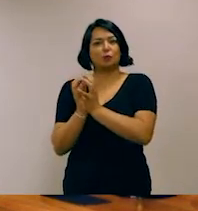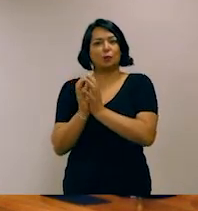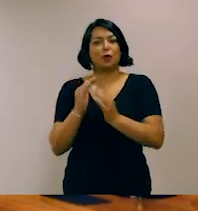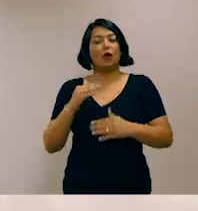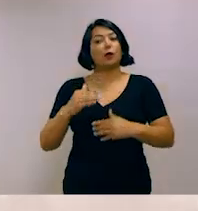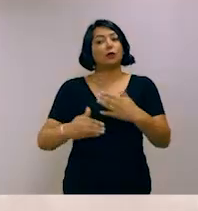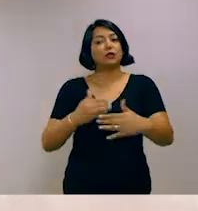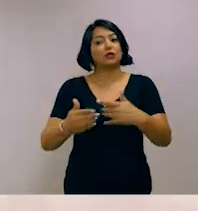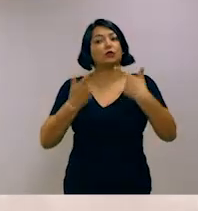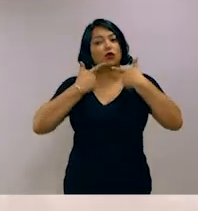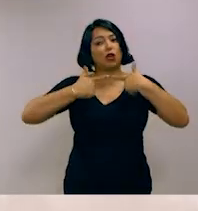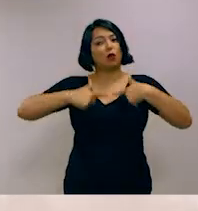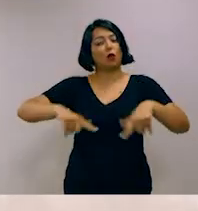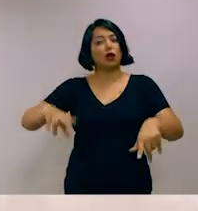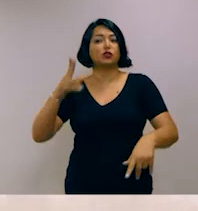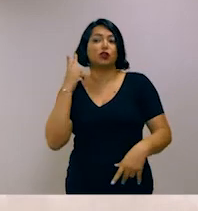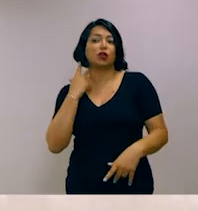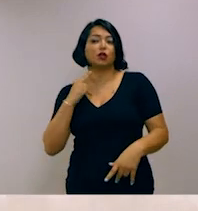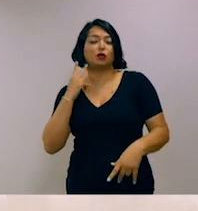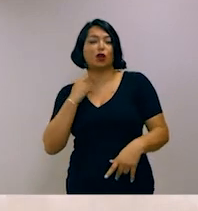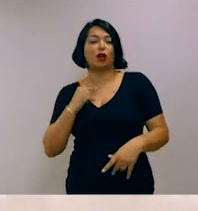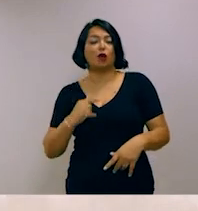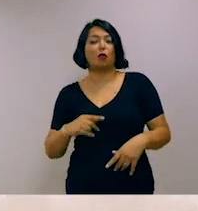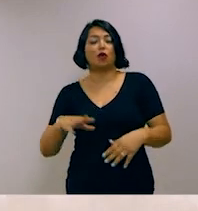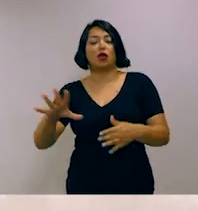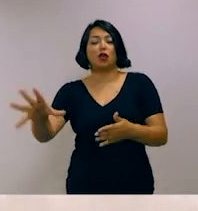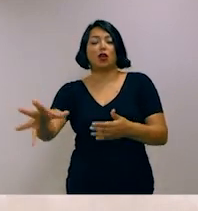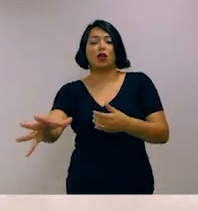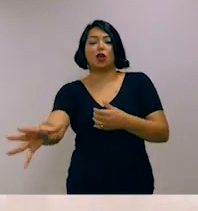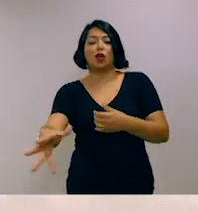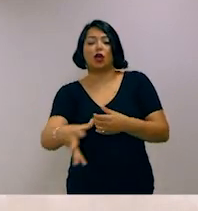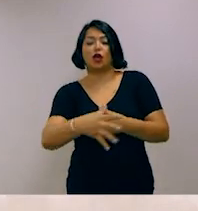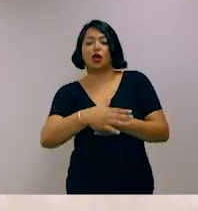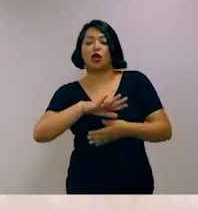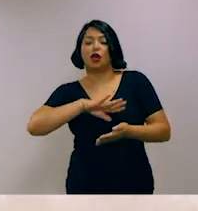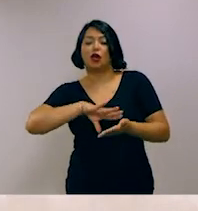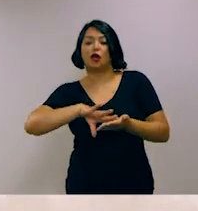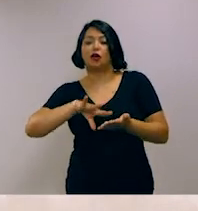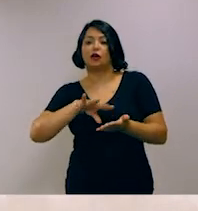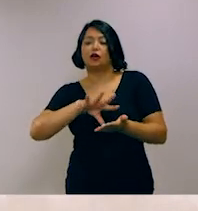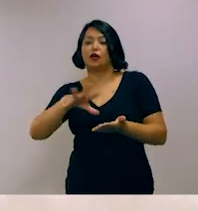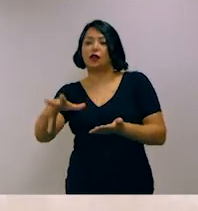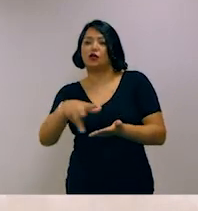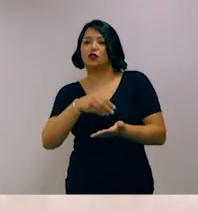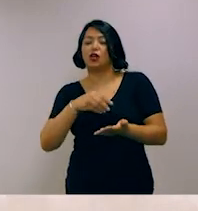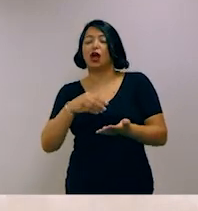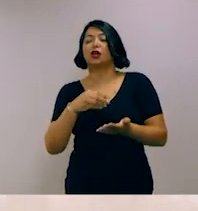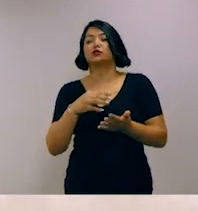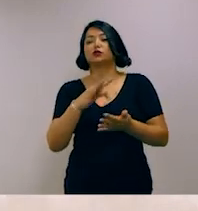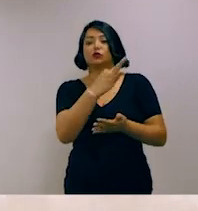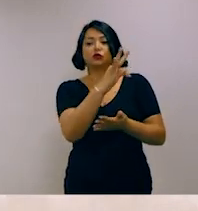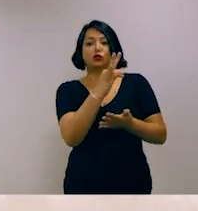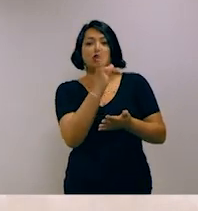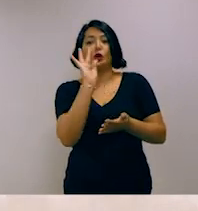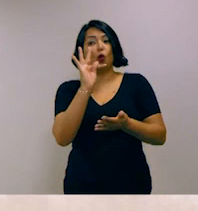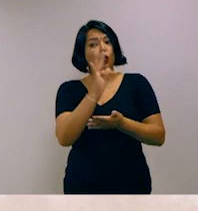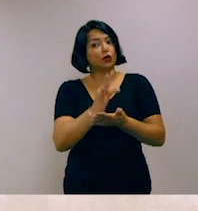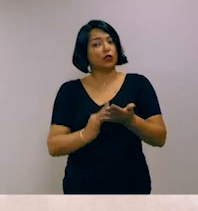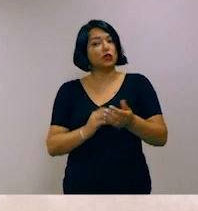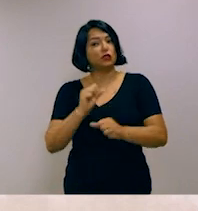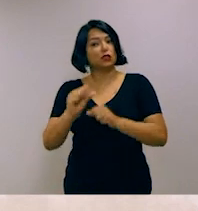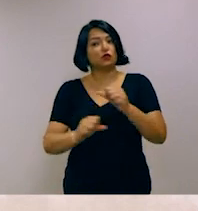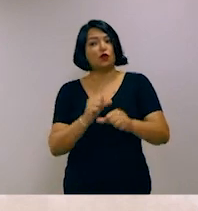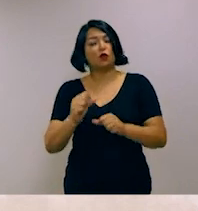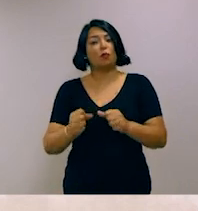main areas of machine learning. We have natural language processing, that transforms the